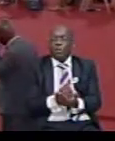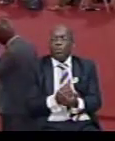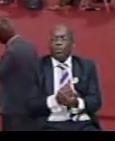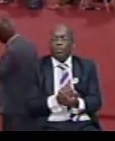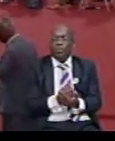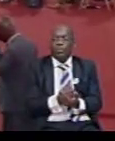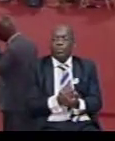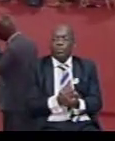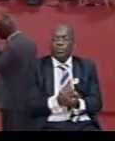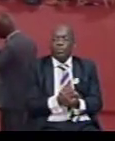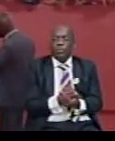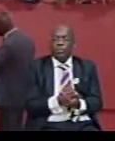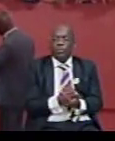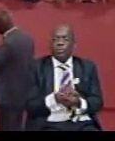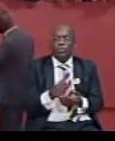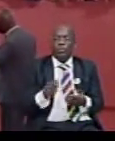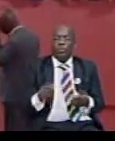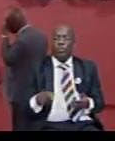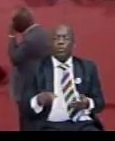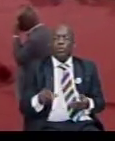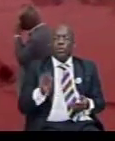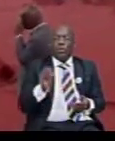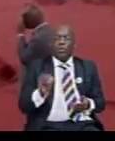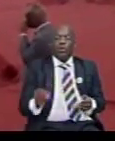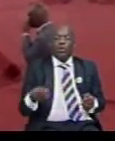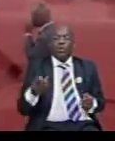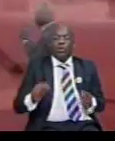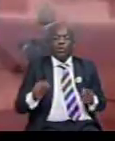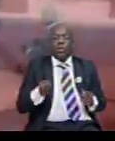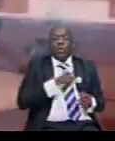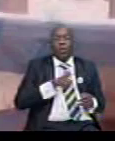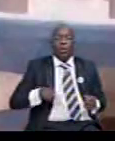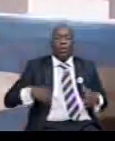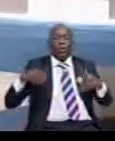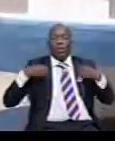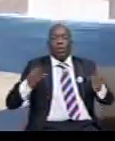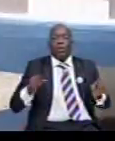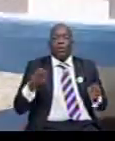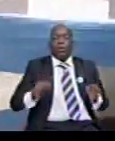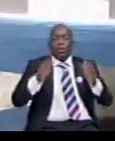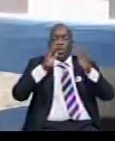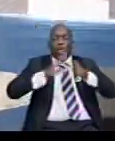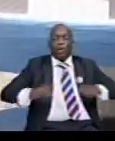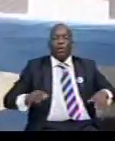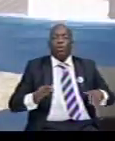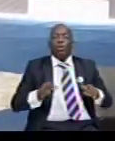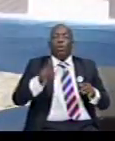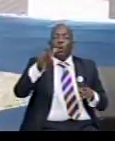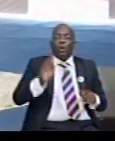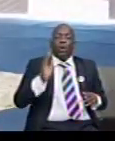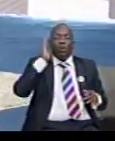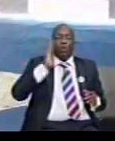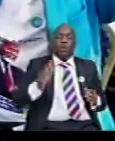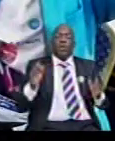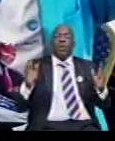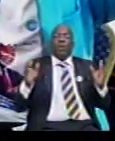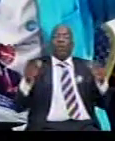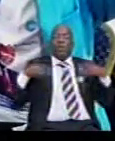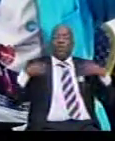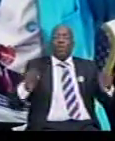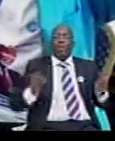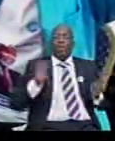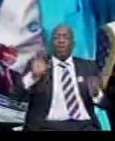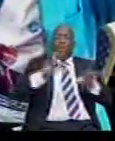And so the Lord healed the household. He will heal your household in Jesus' name. Amen.